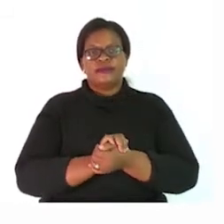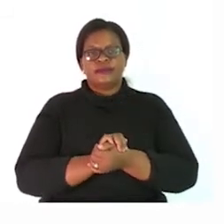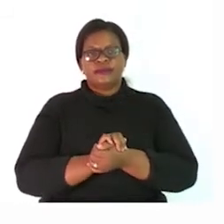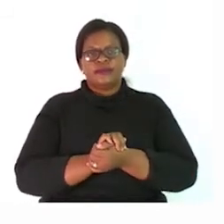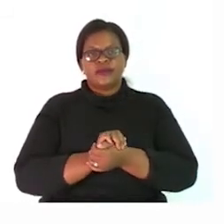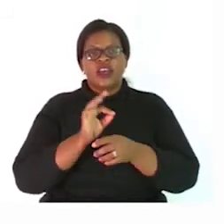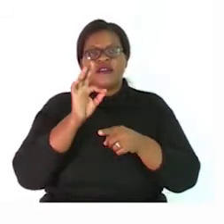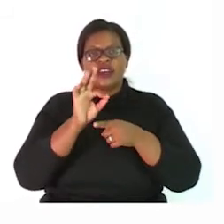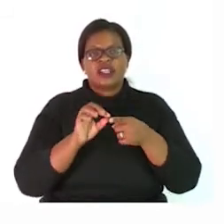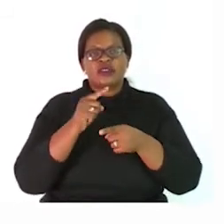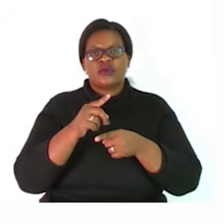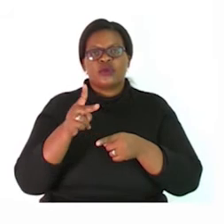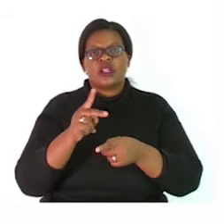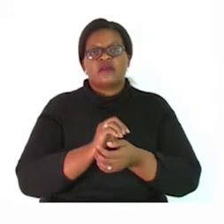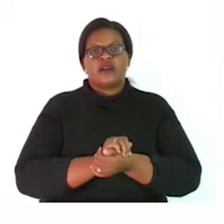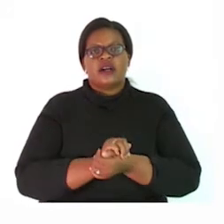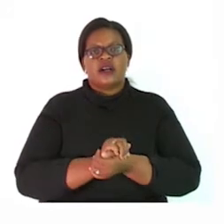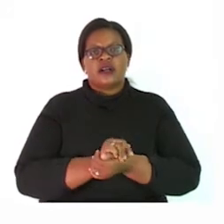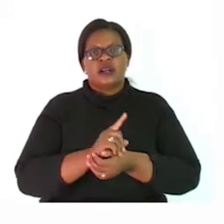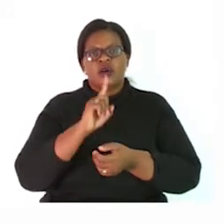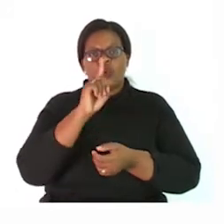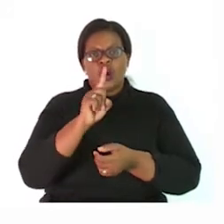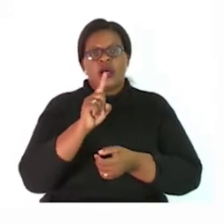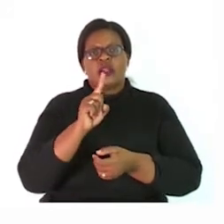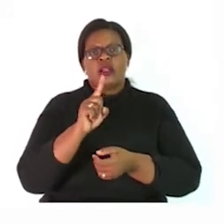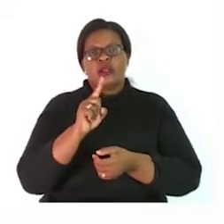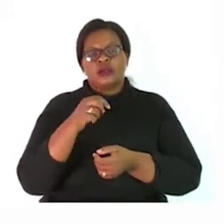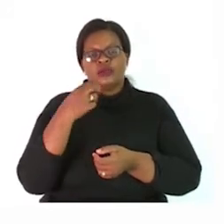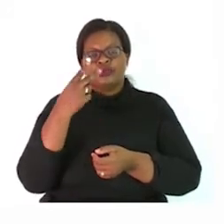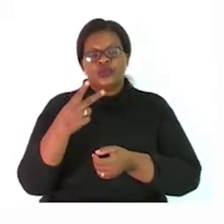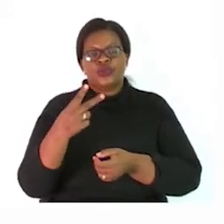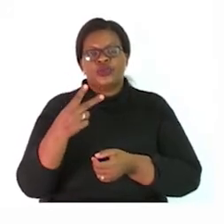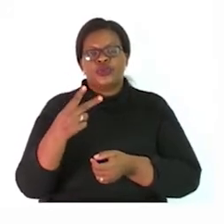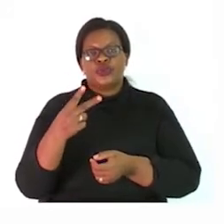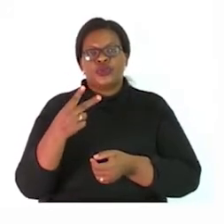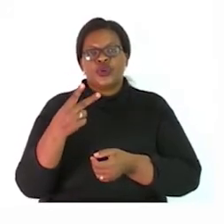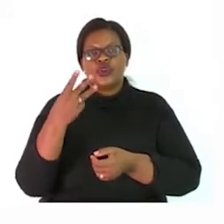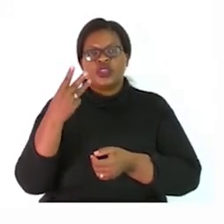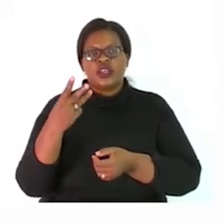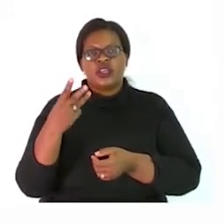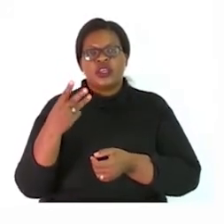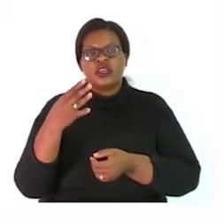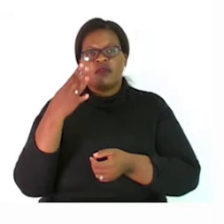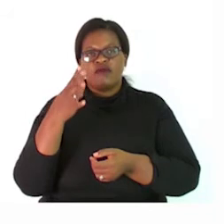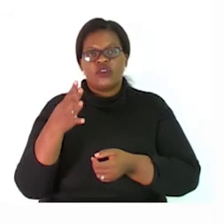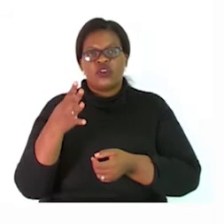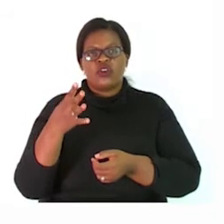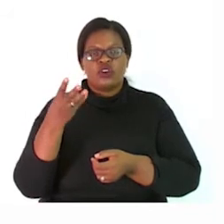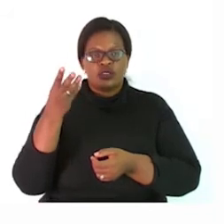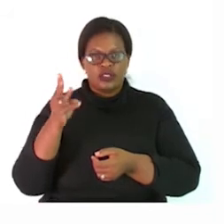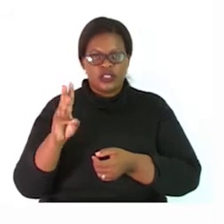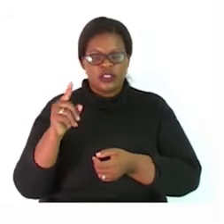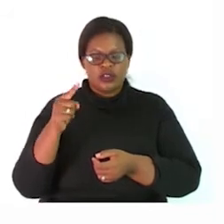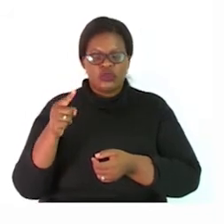factors of 12 will be 1, 2, 3, 4,